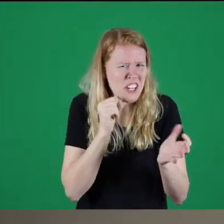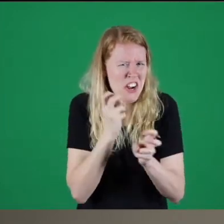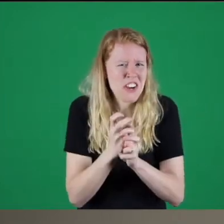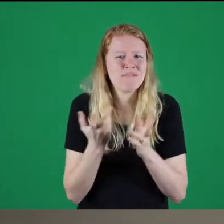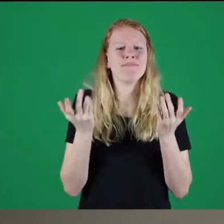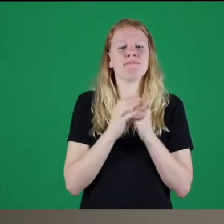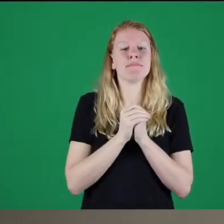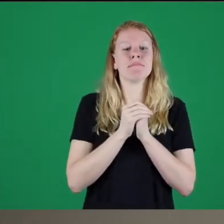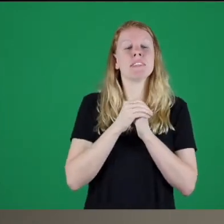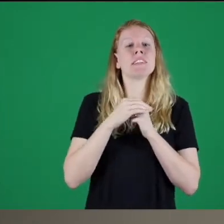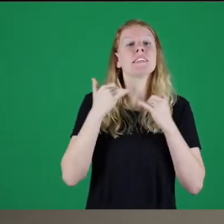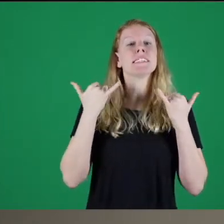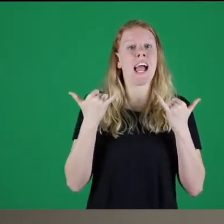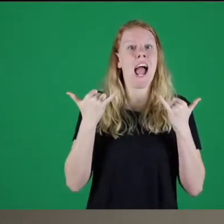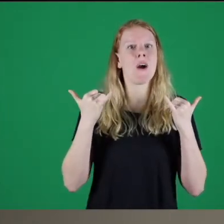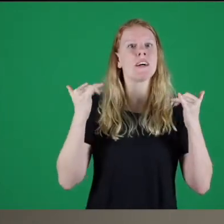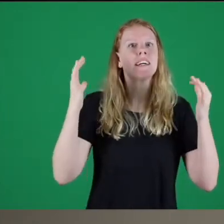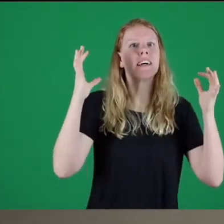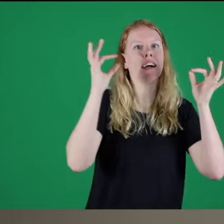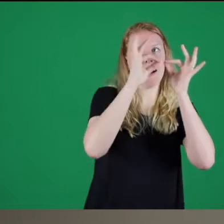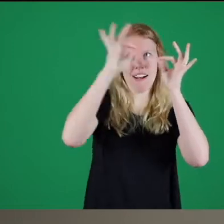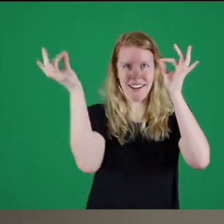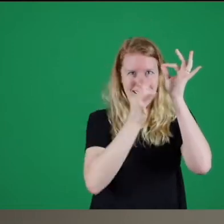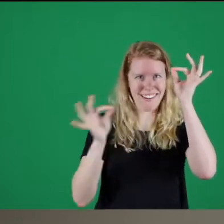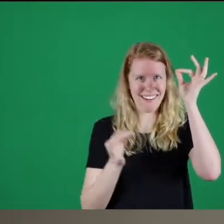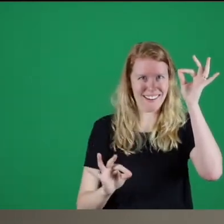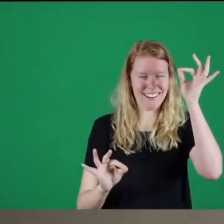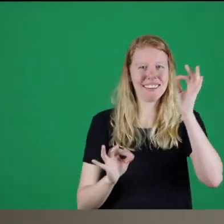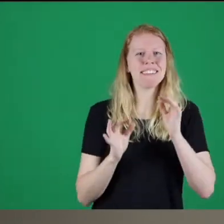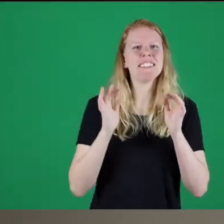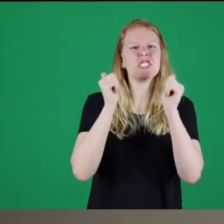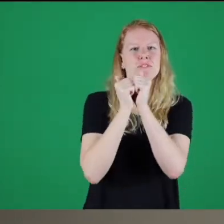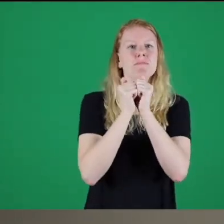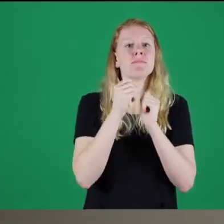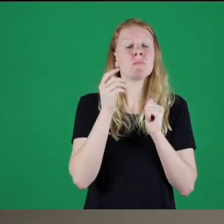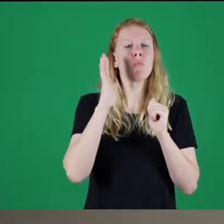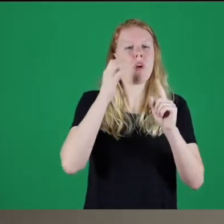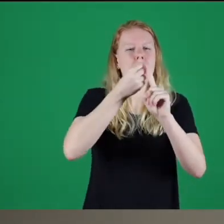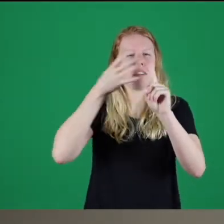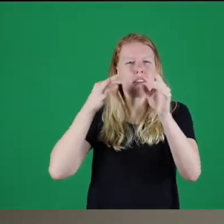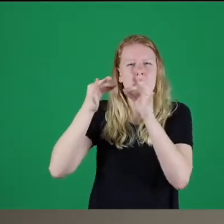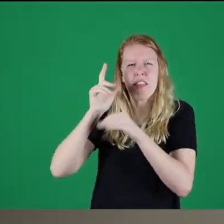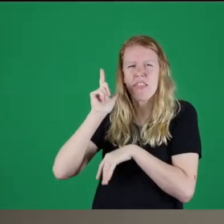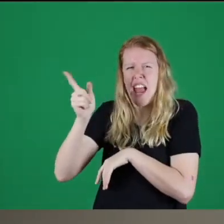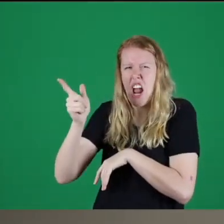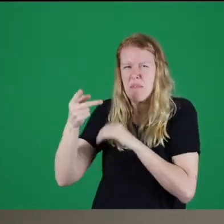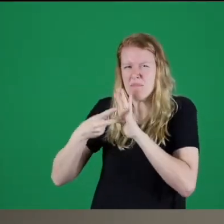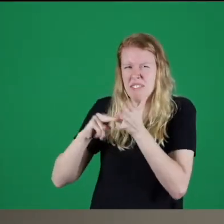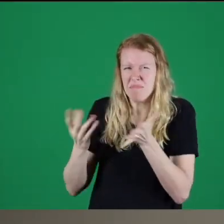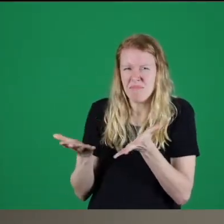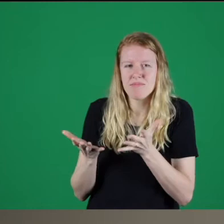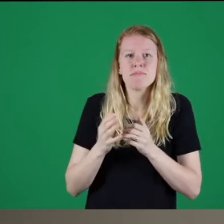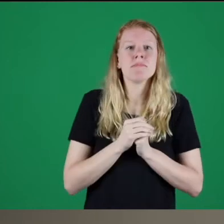hard. But now we're going to start putting some of the words together so that they make a phrase. And don't worry, I'll tell you what they mean. I'll tell you why we use this. But I want